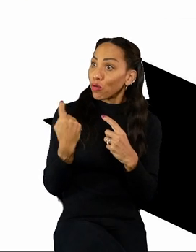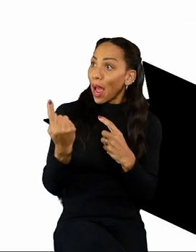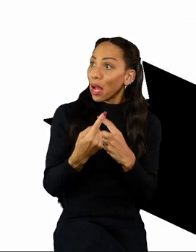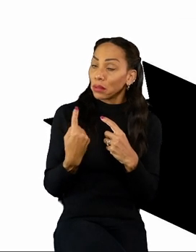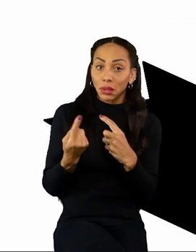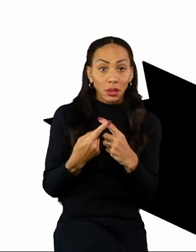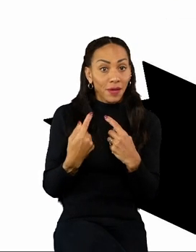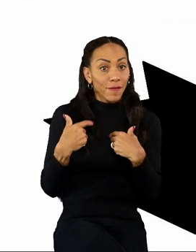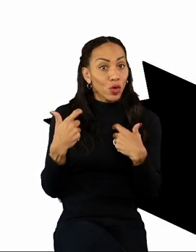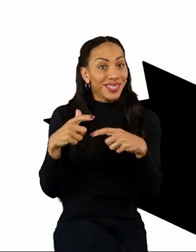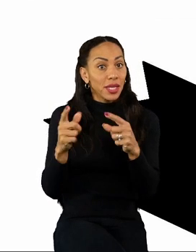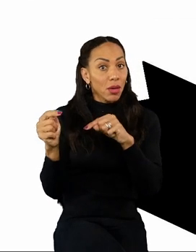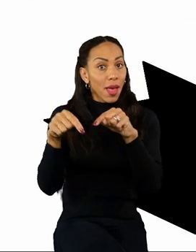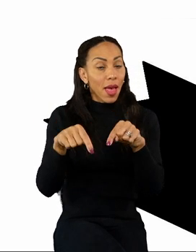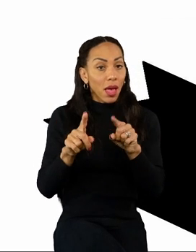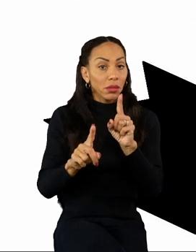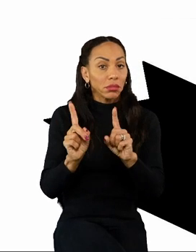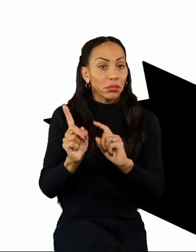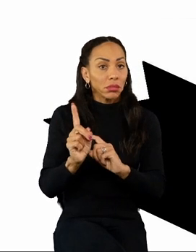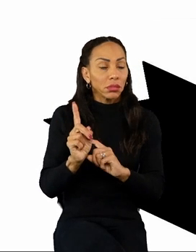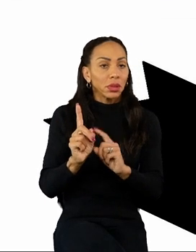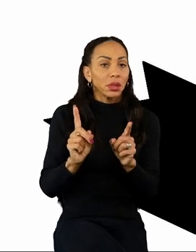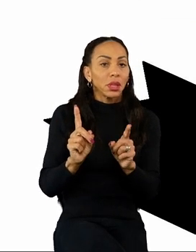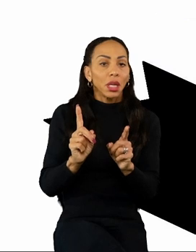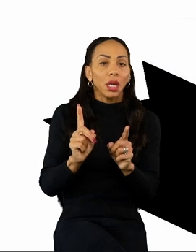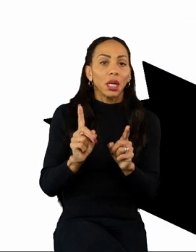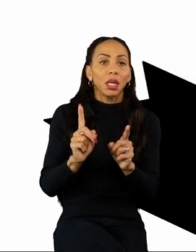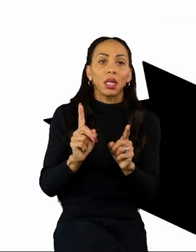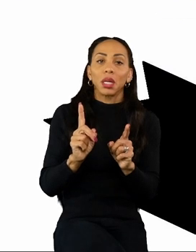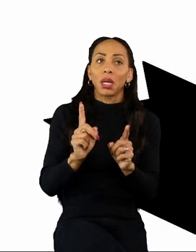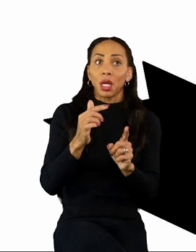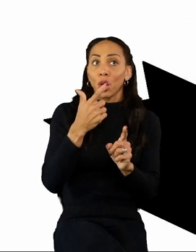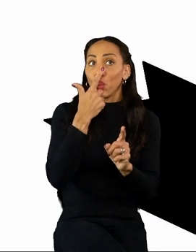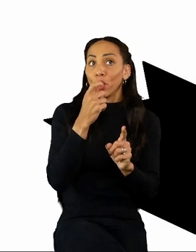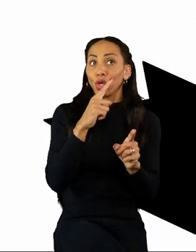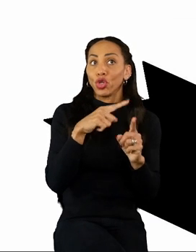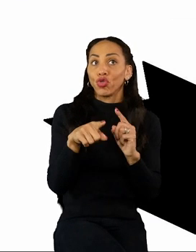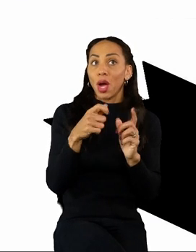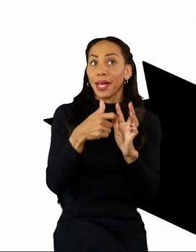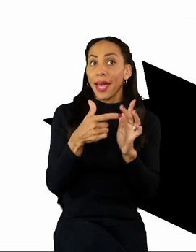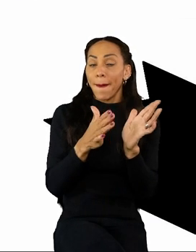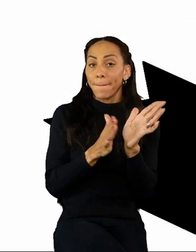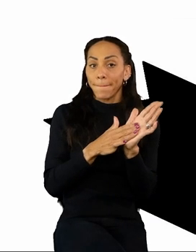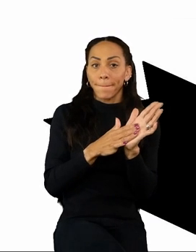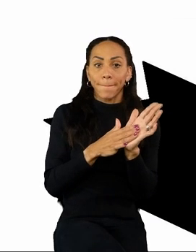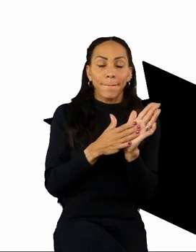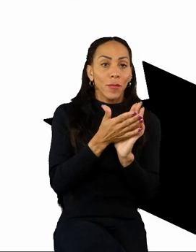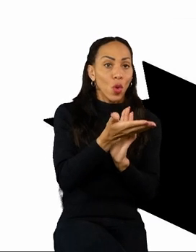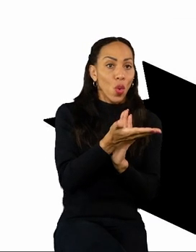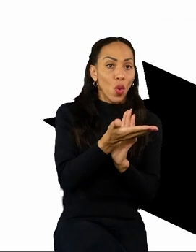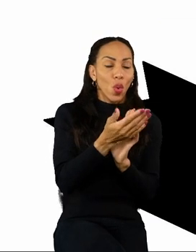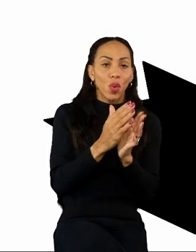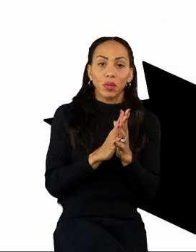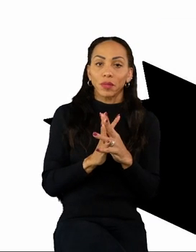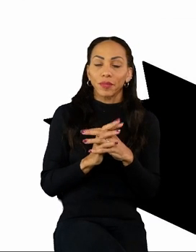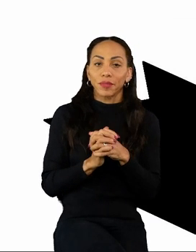know if Sagar's still around. If you are, feel free to. How about Kim? What I could think I could get one of you. We'll try Kim. Michelle, could Hannah. I suggest